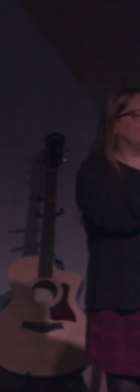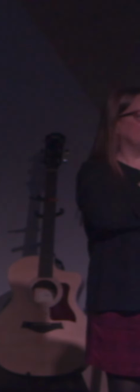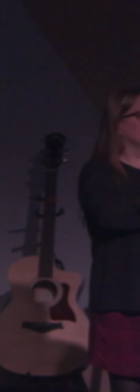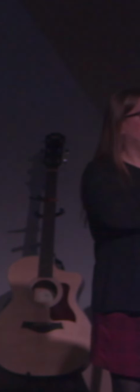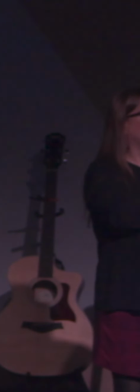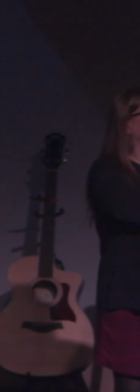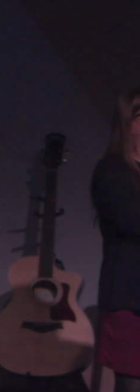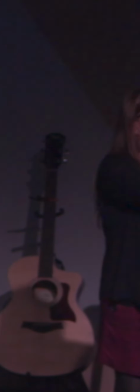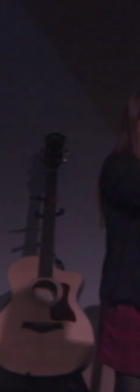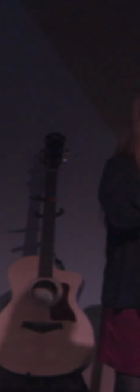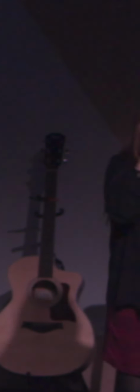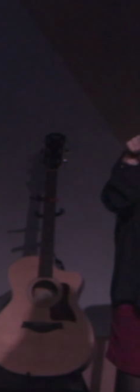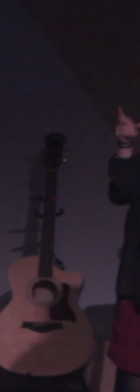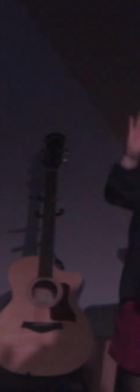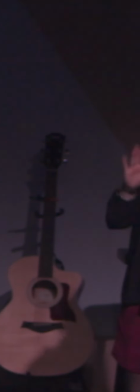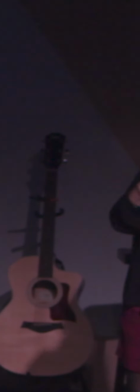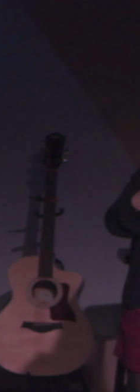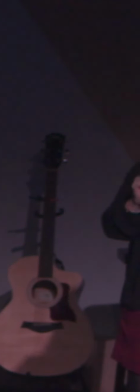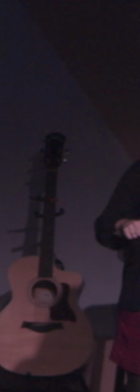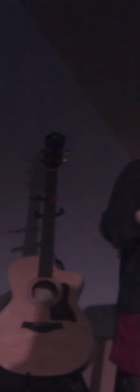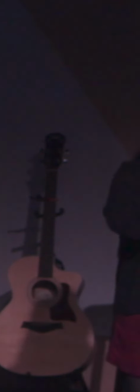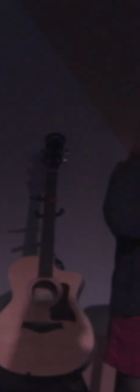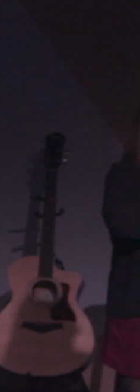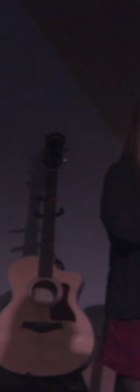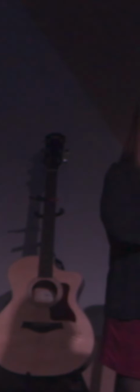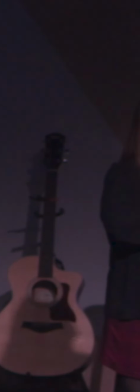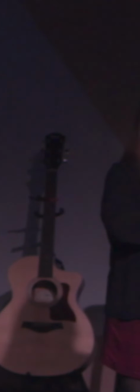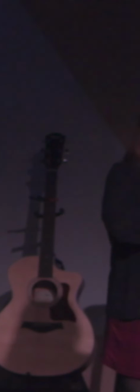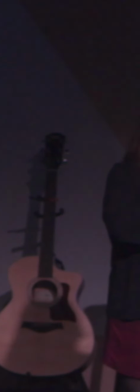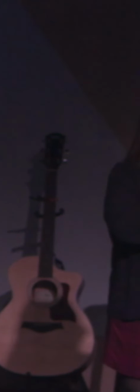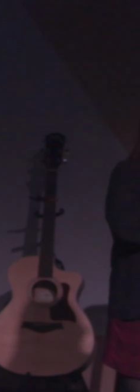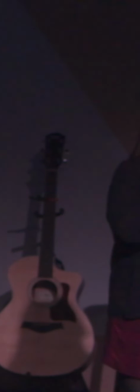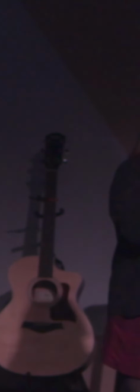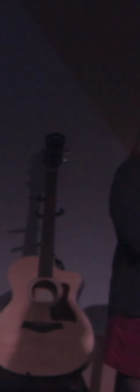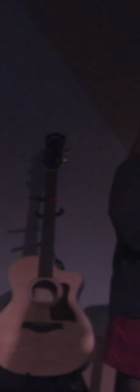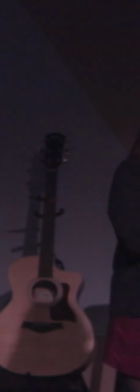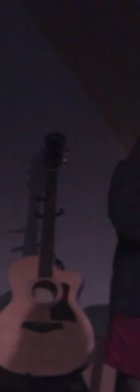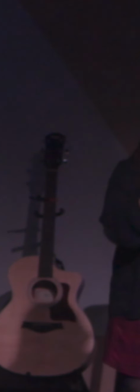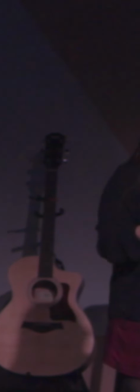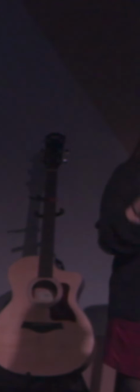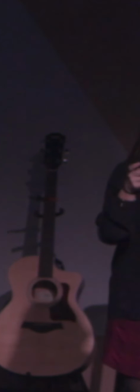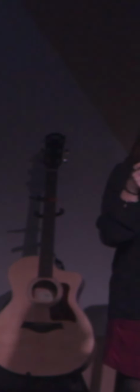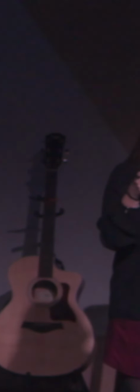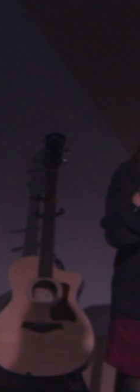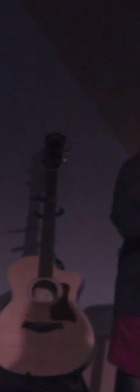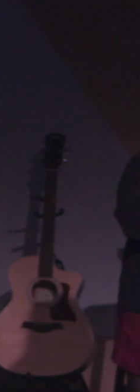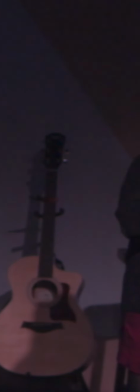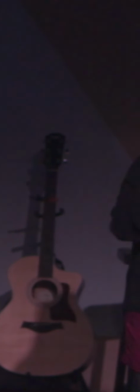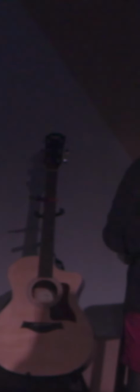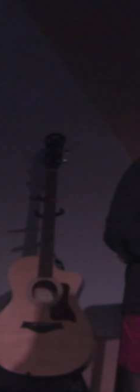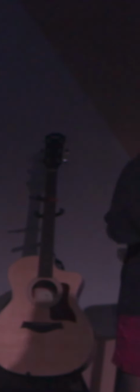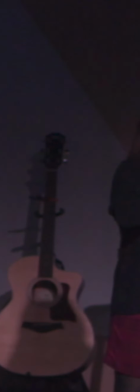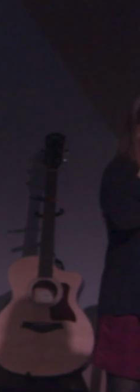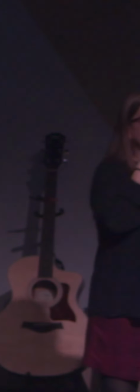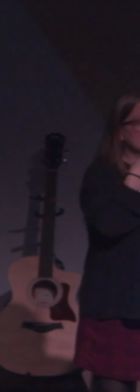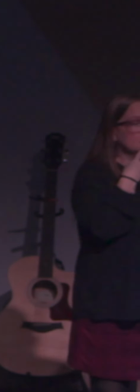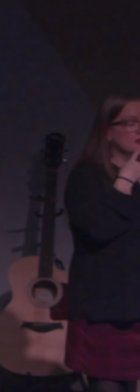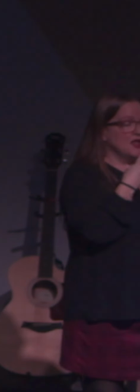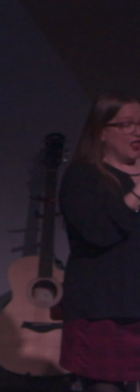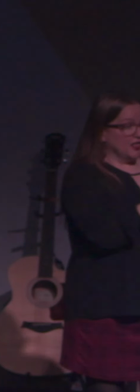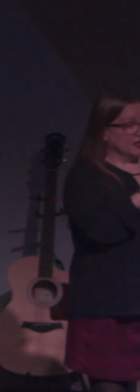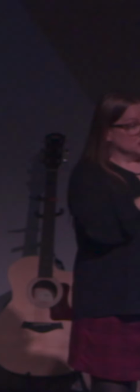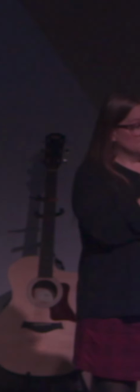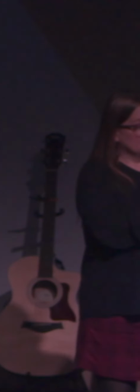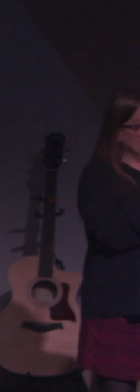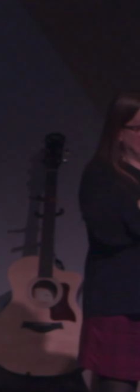God. I can handle the situation. No, it's the shepherd that can handle it. As a matter of fact, Philip Keller says that the sheep that he lost